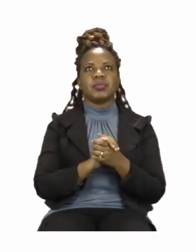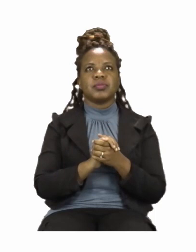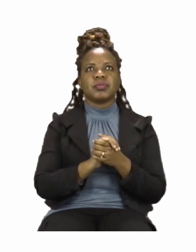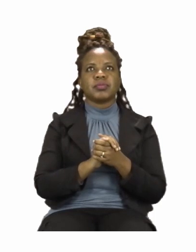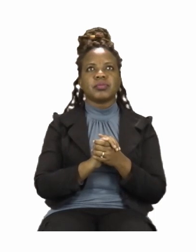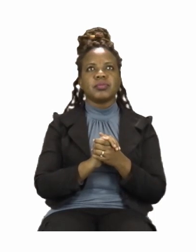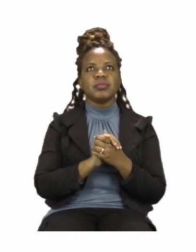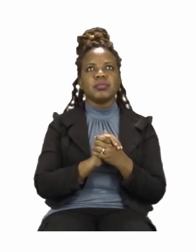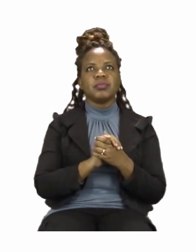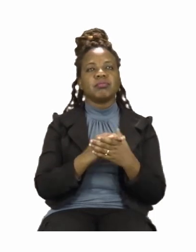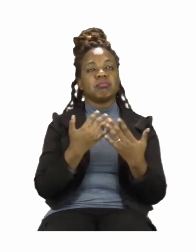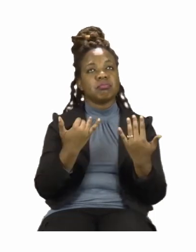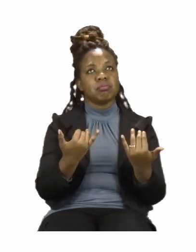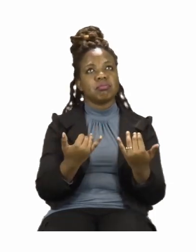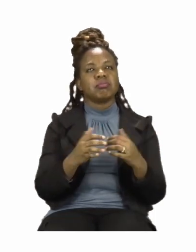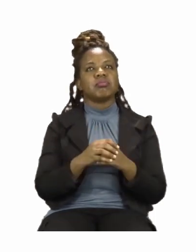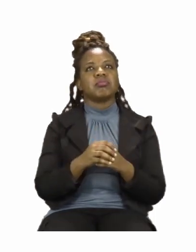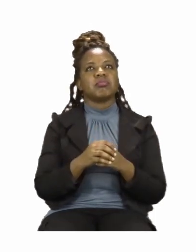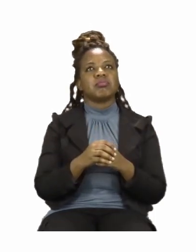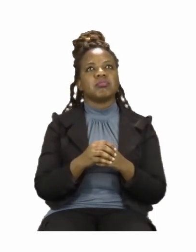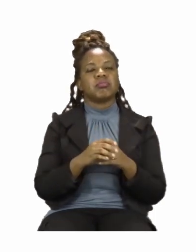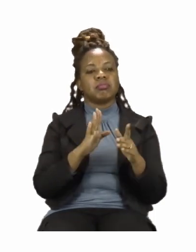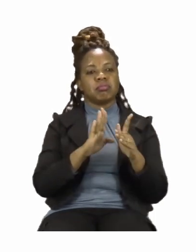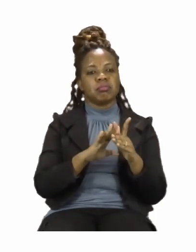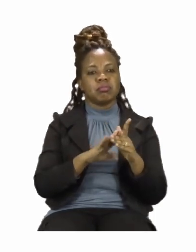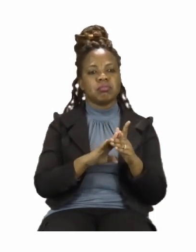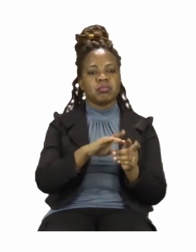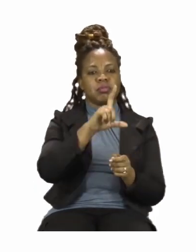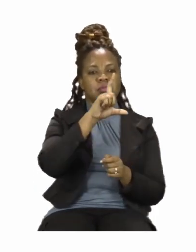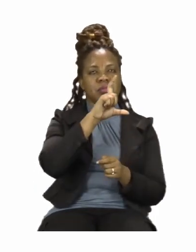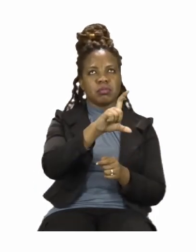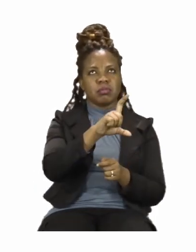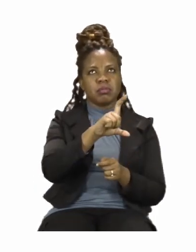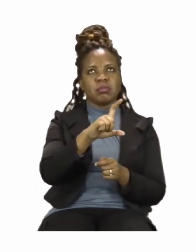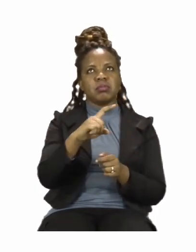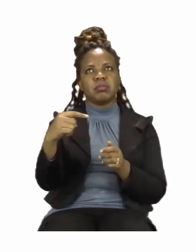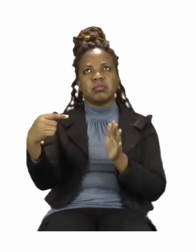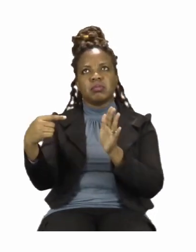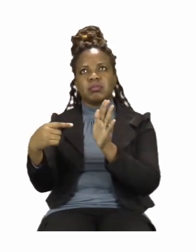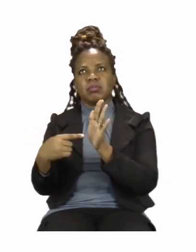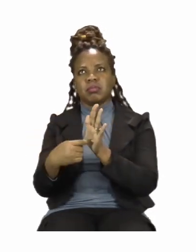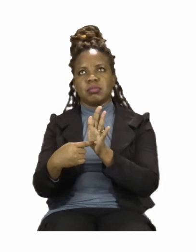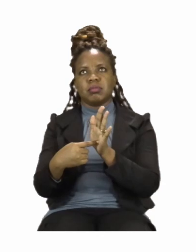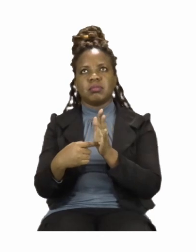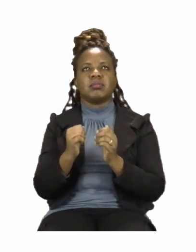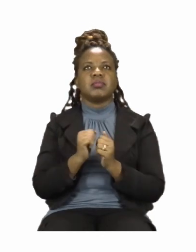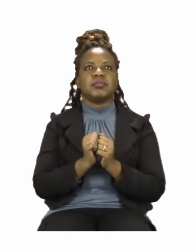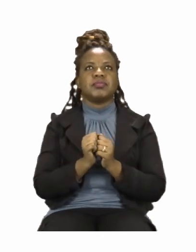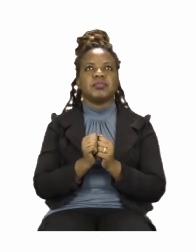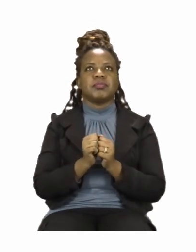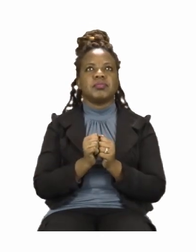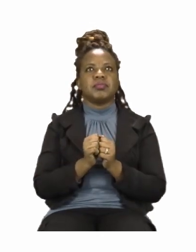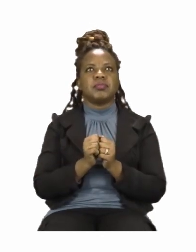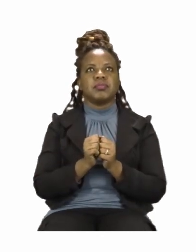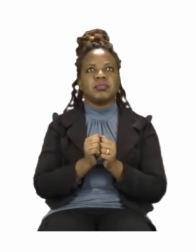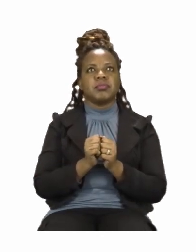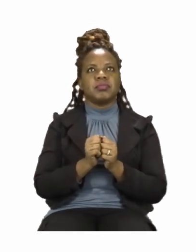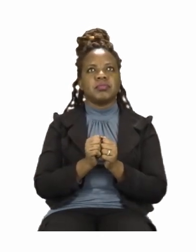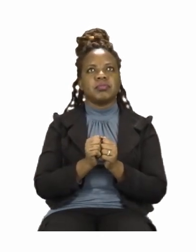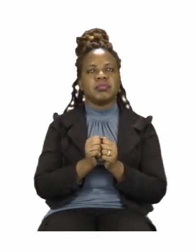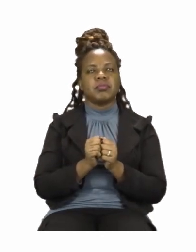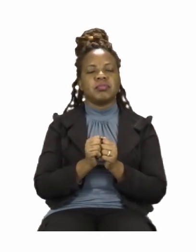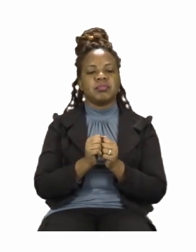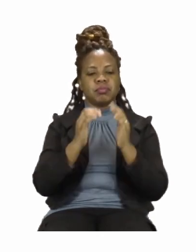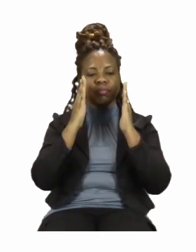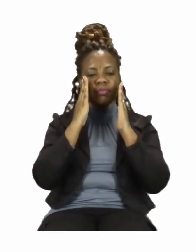doing punctuation. In this case, we are going to be focusing on the capital letters and the